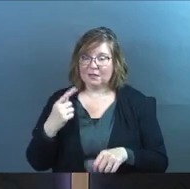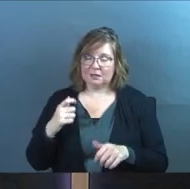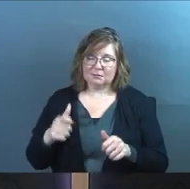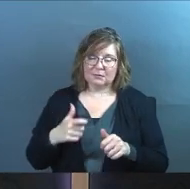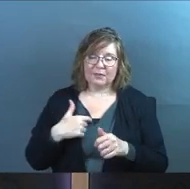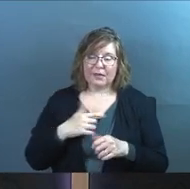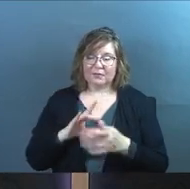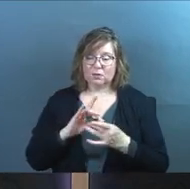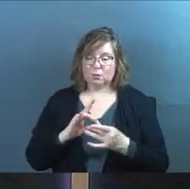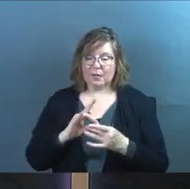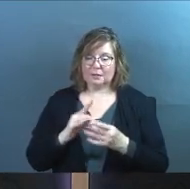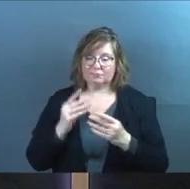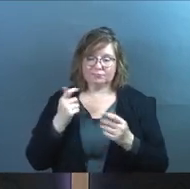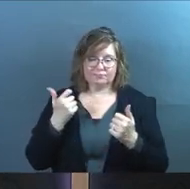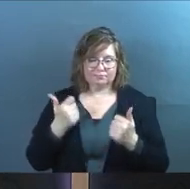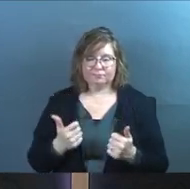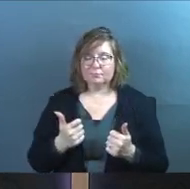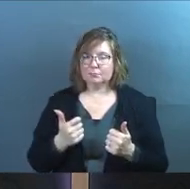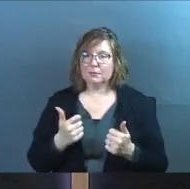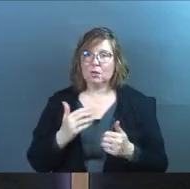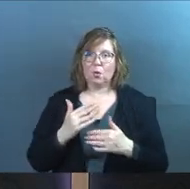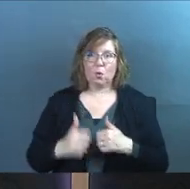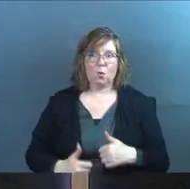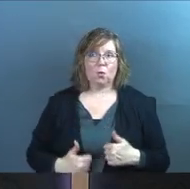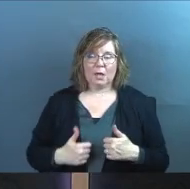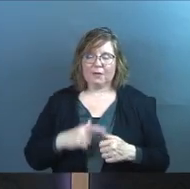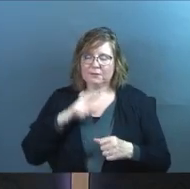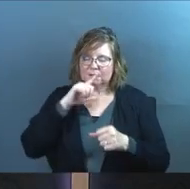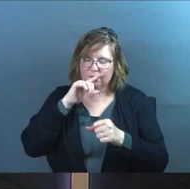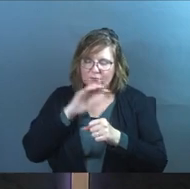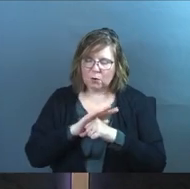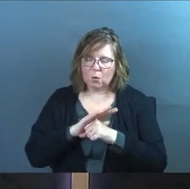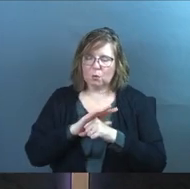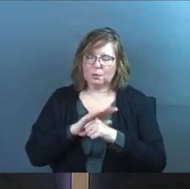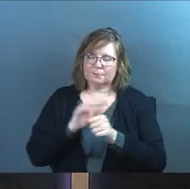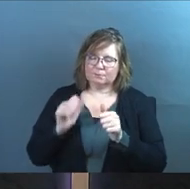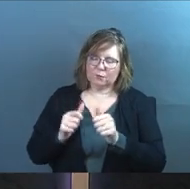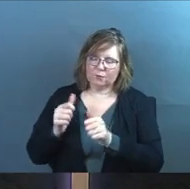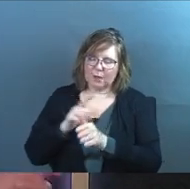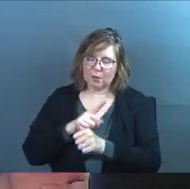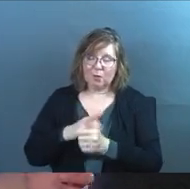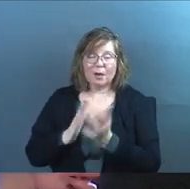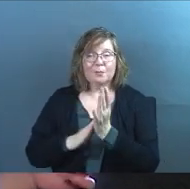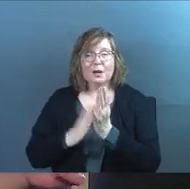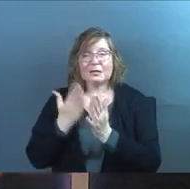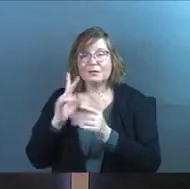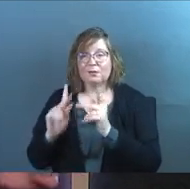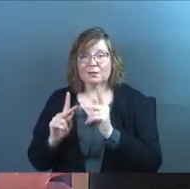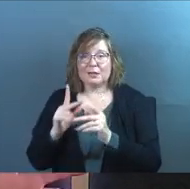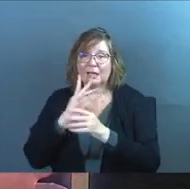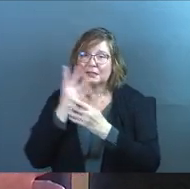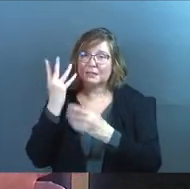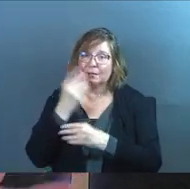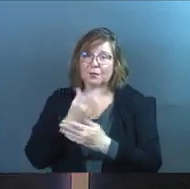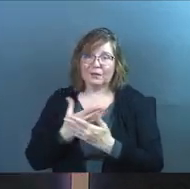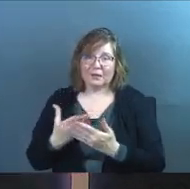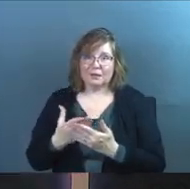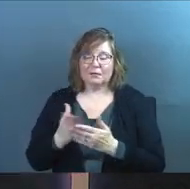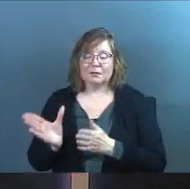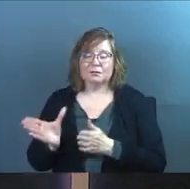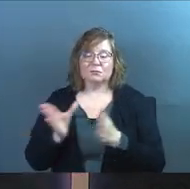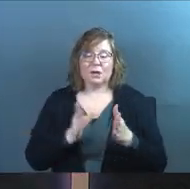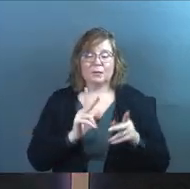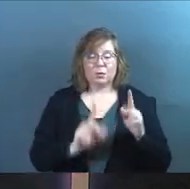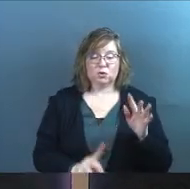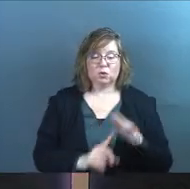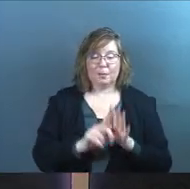it and they've got this relationship solid and they've spent their whole life devoted to the work of the Lord. Praise God for those people. That's a beautiful thing, right? And you've got other